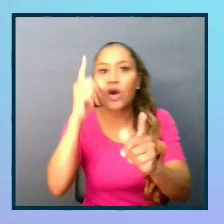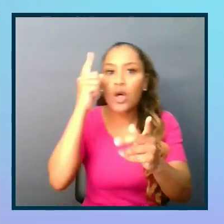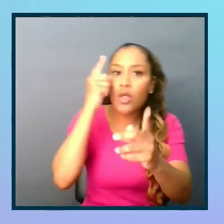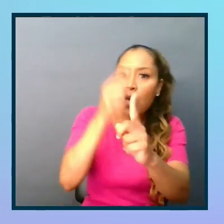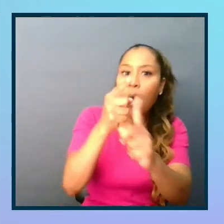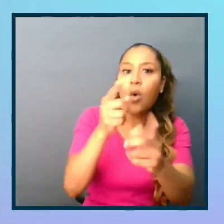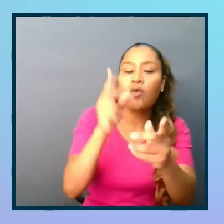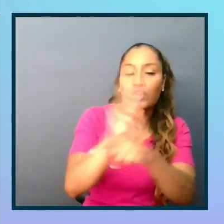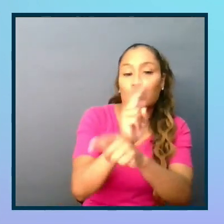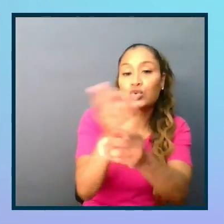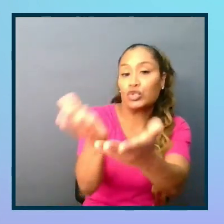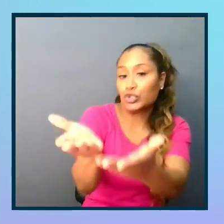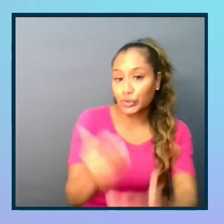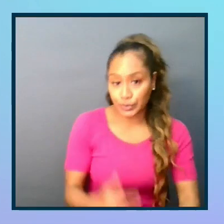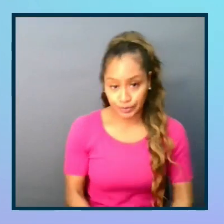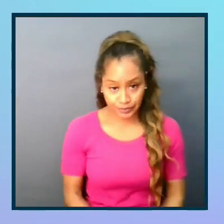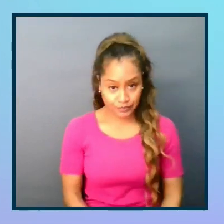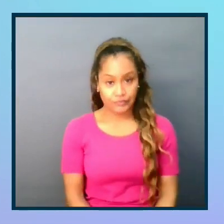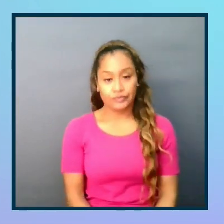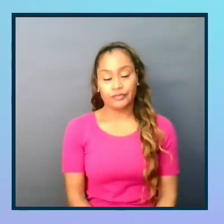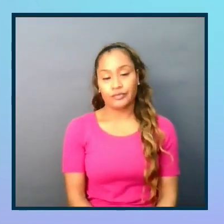users.